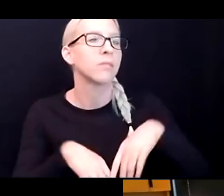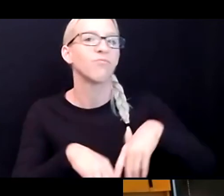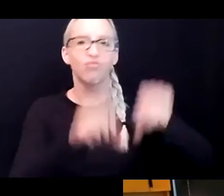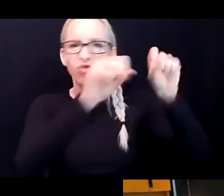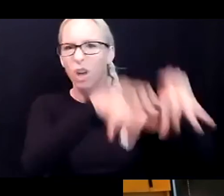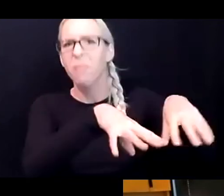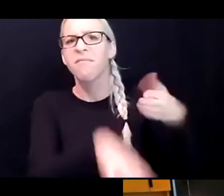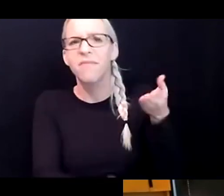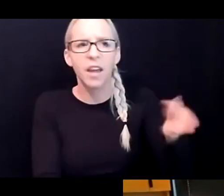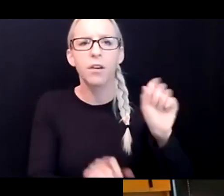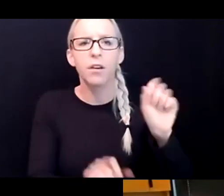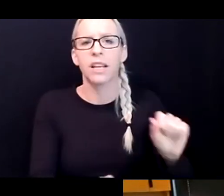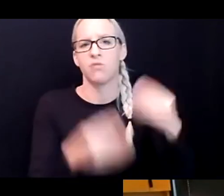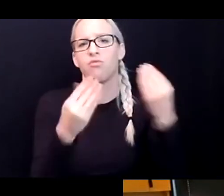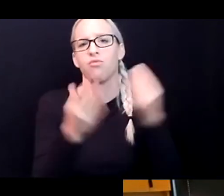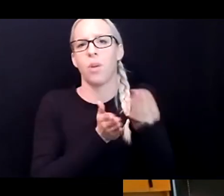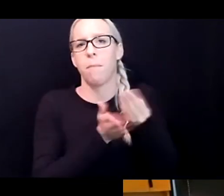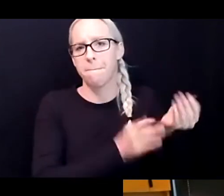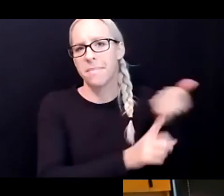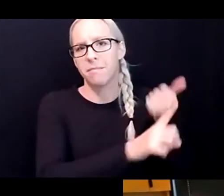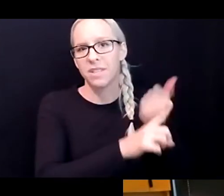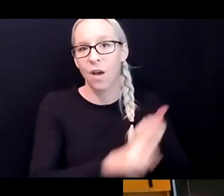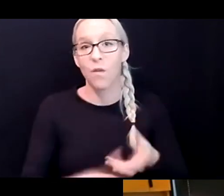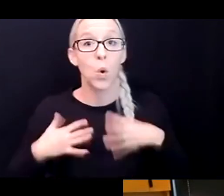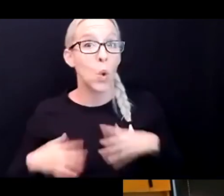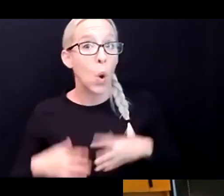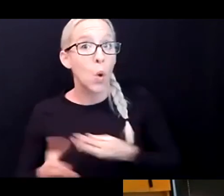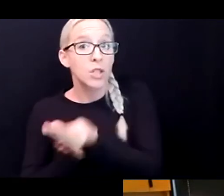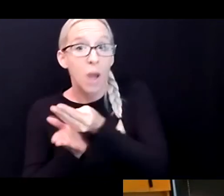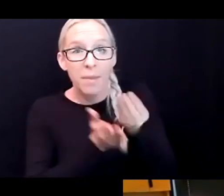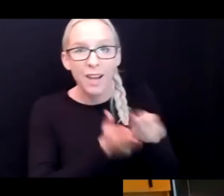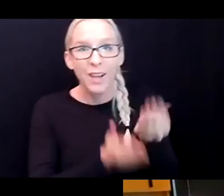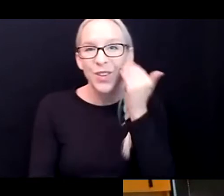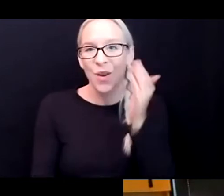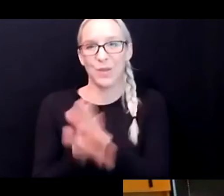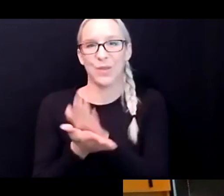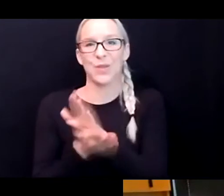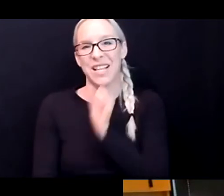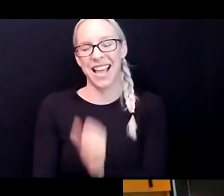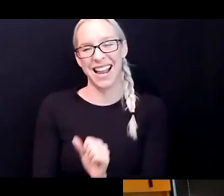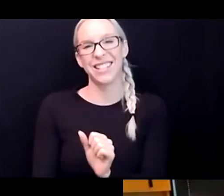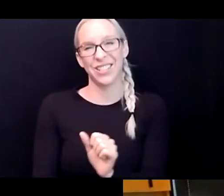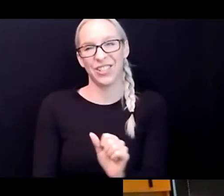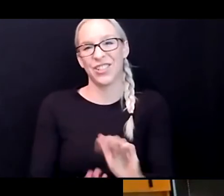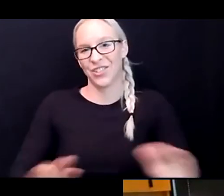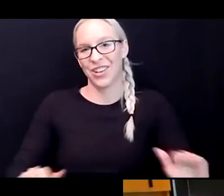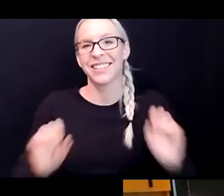Thinking of clothes shopping is only a couple months away for us that have school-aged children. Where